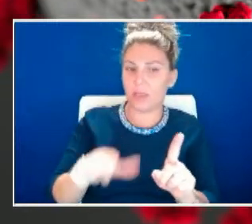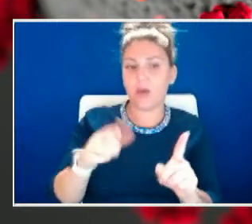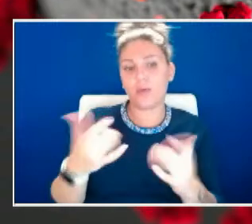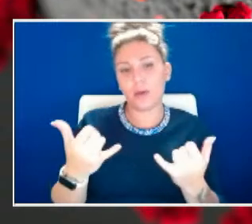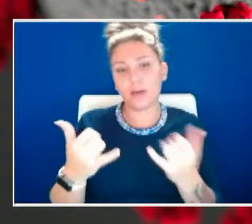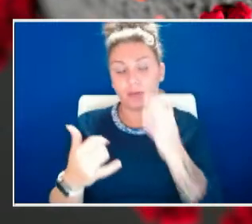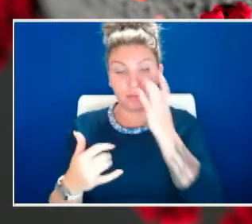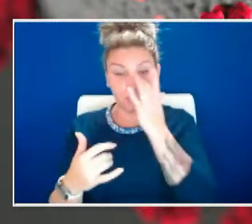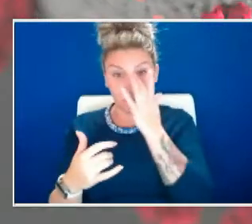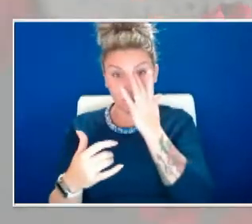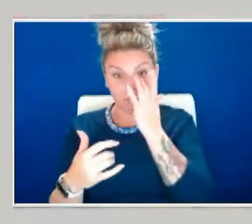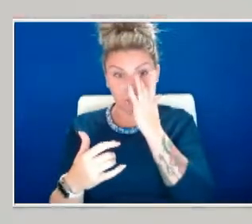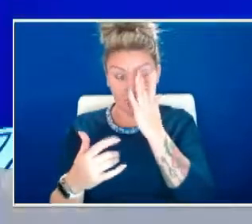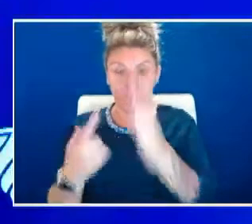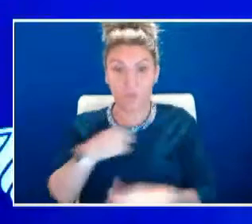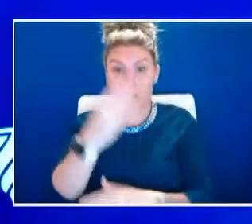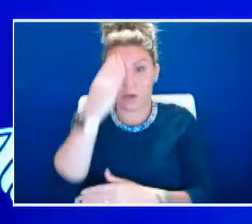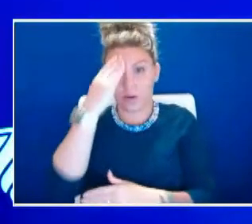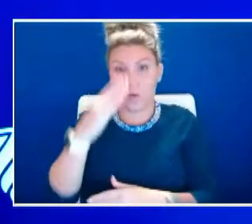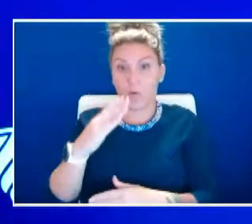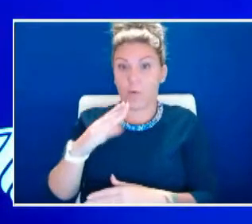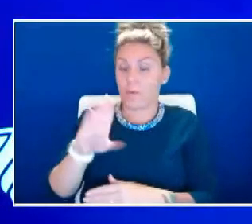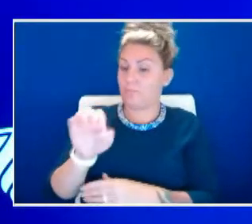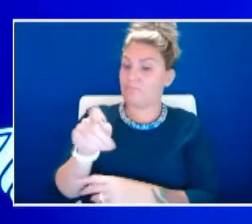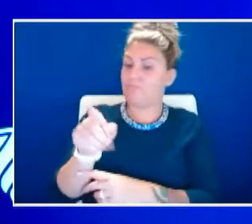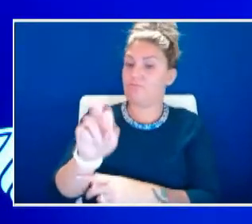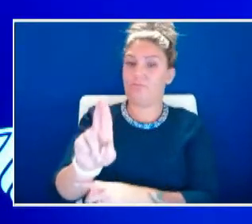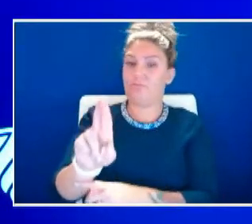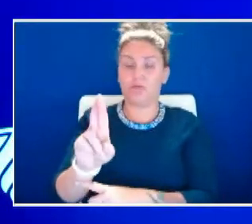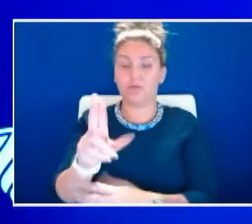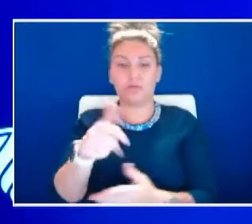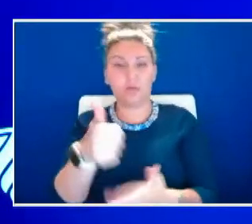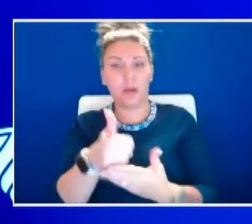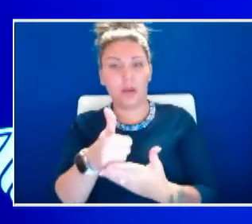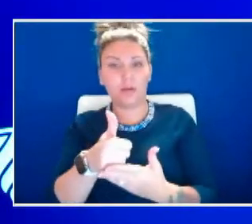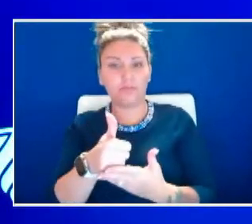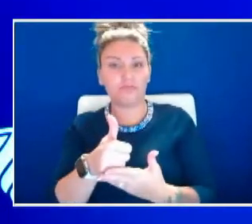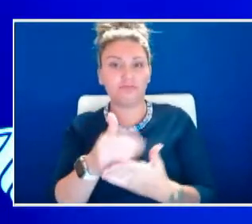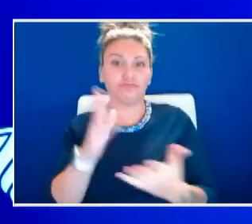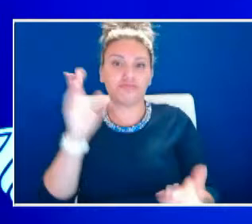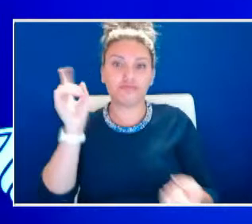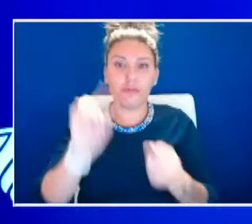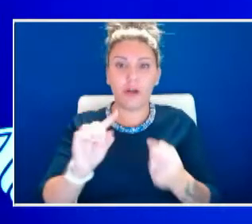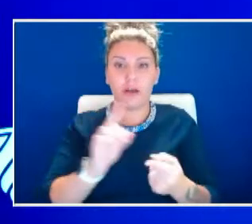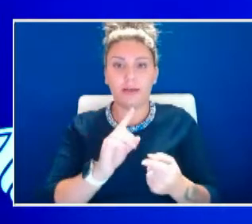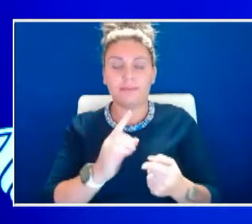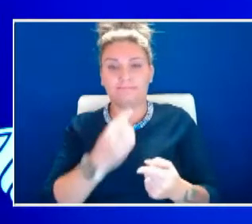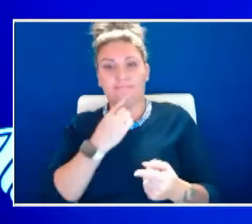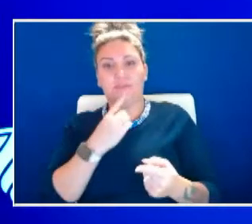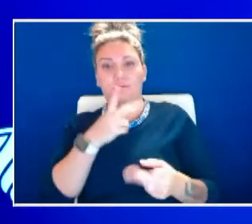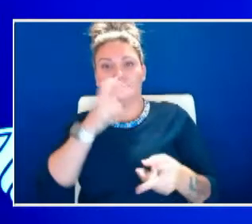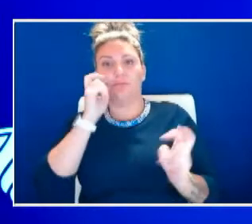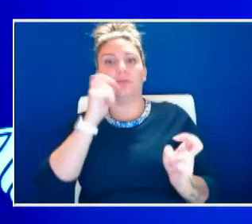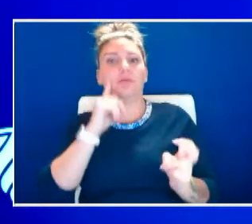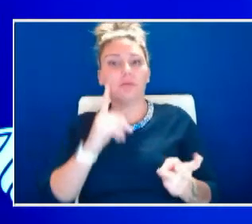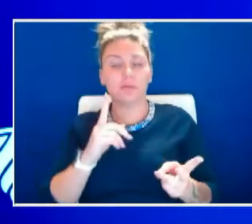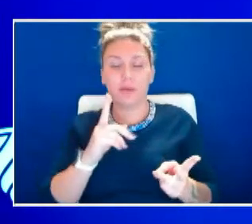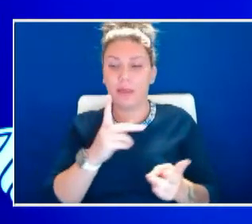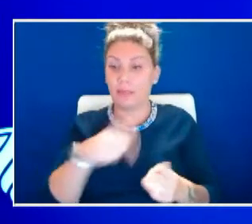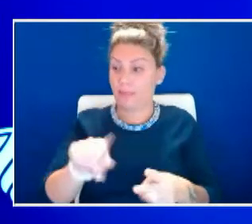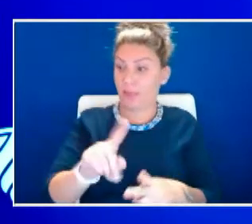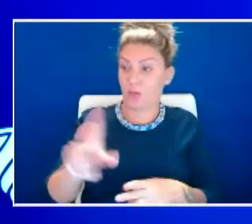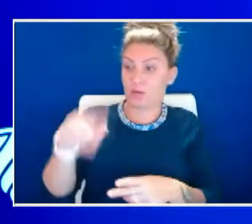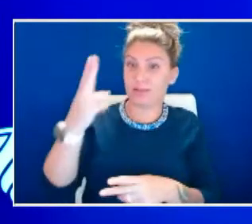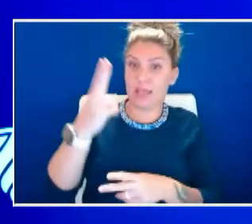we know boosters can help reduce your risk of that severe disease, and I think that's important, especially for those at highest